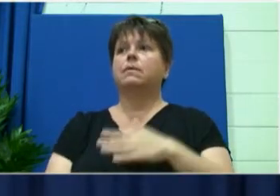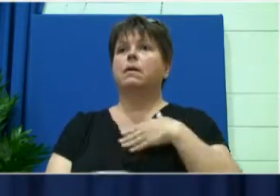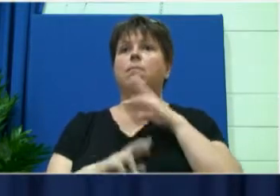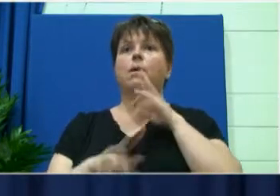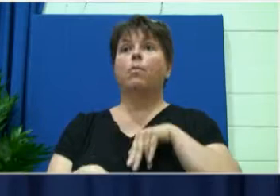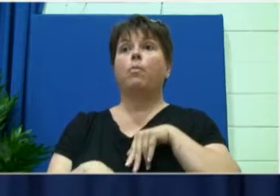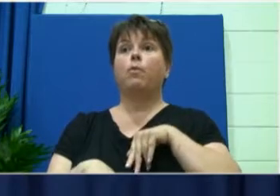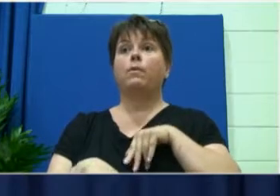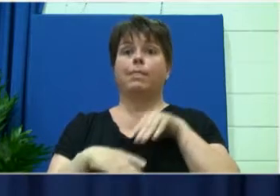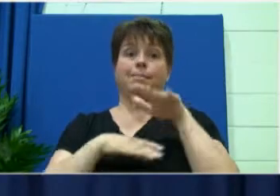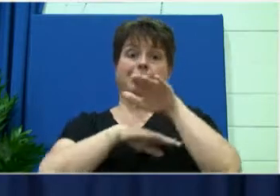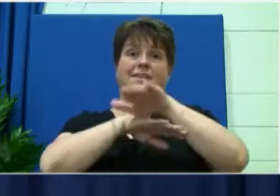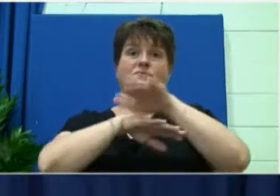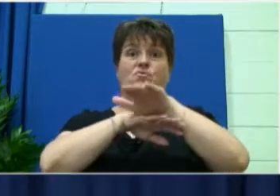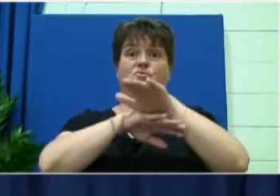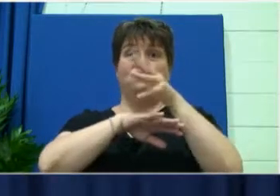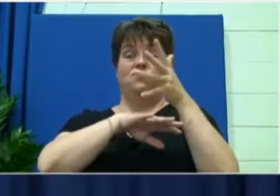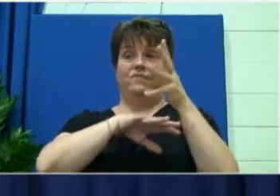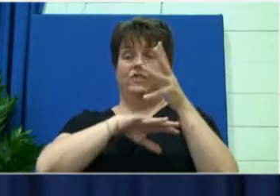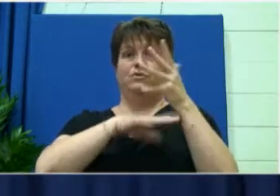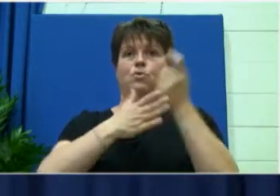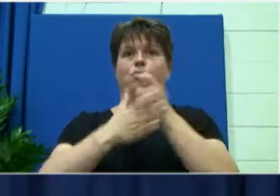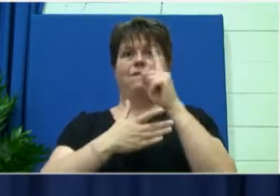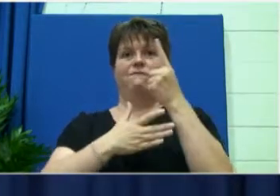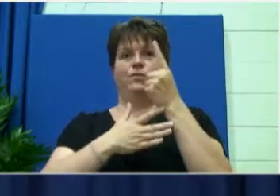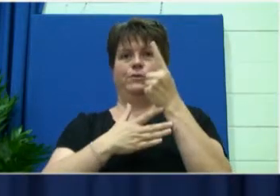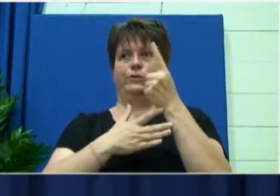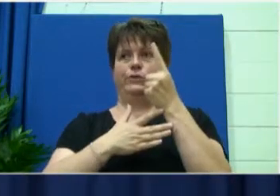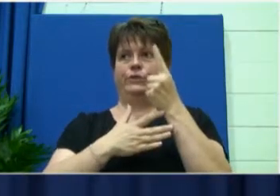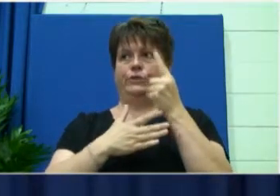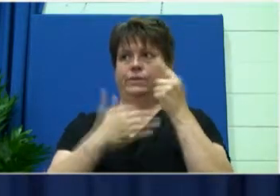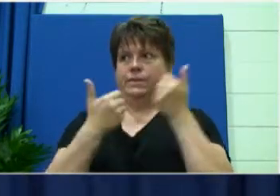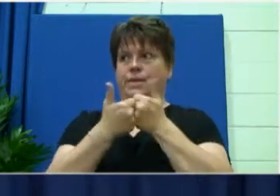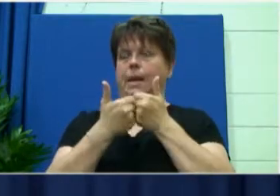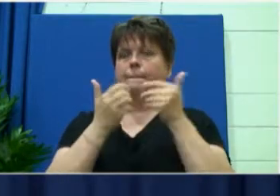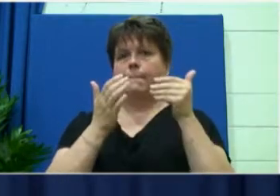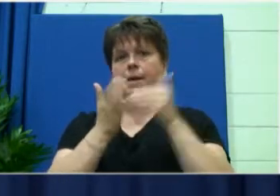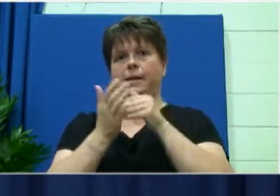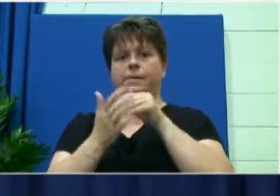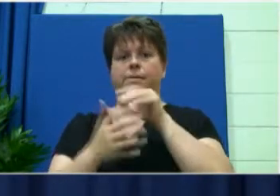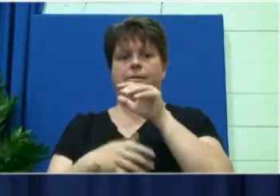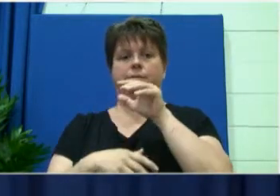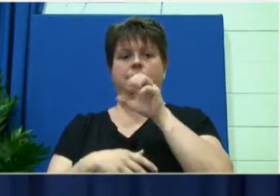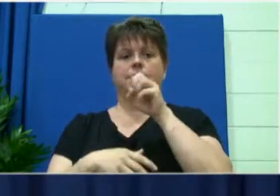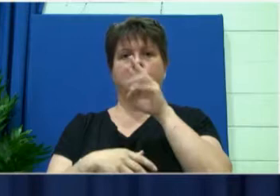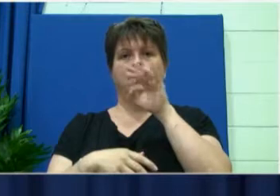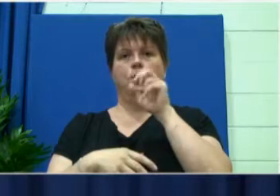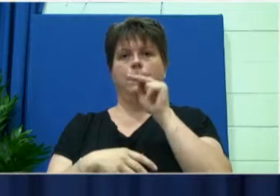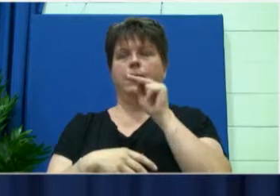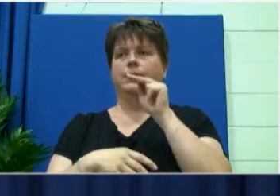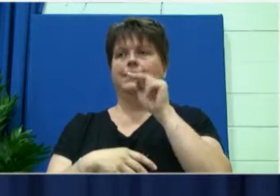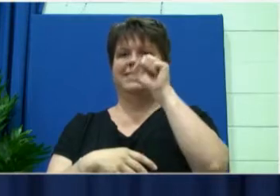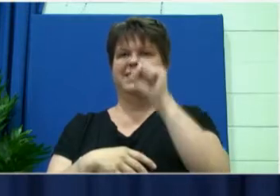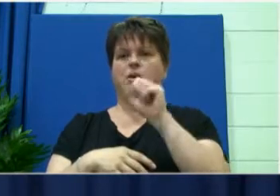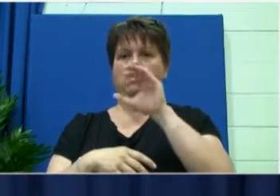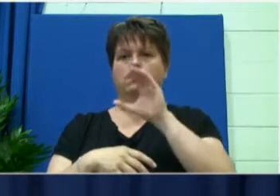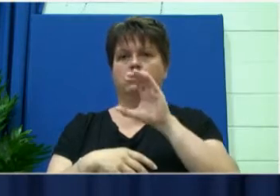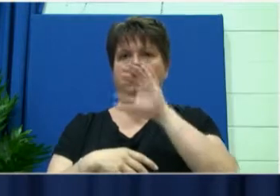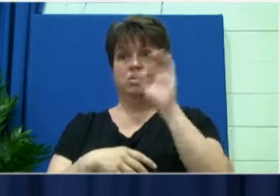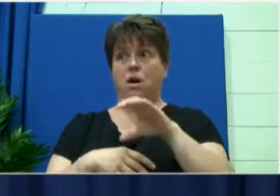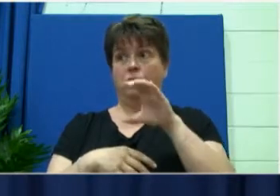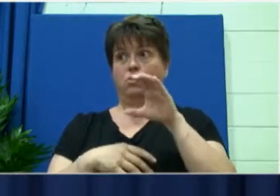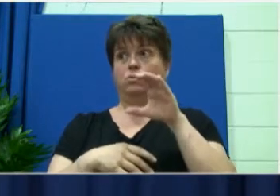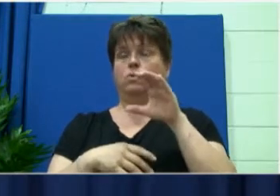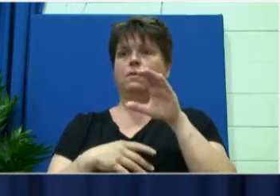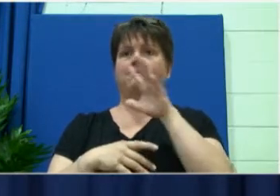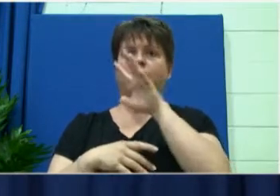report to you this afternoon, they won their first tournament game against Suburban Community College in South Chicago by